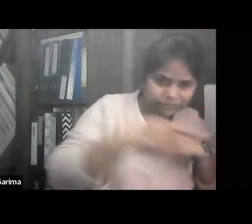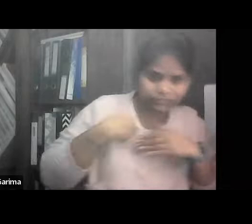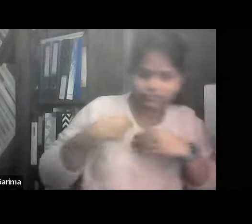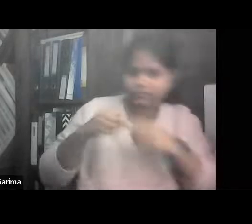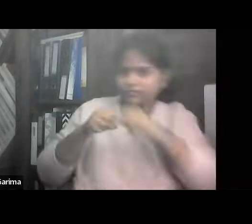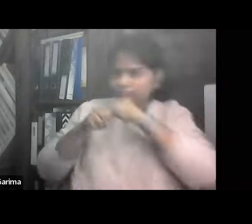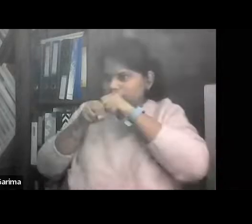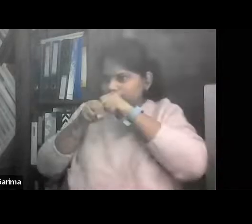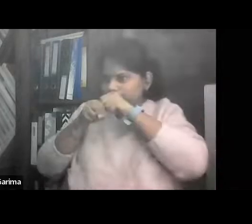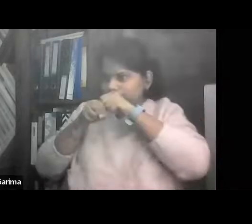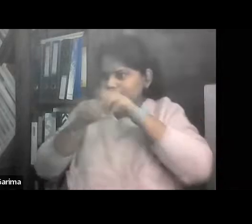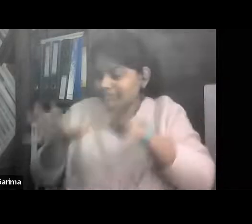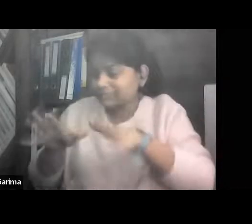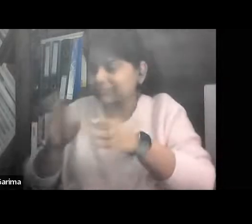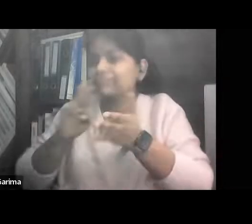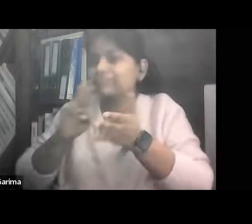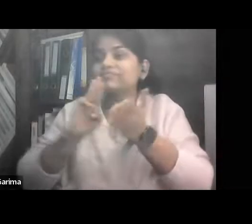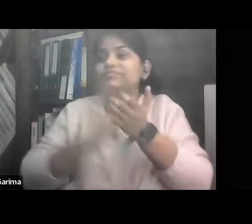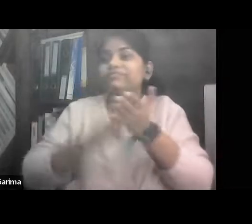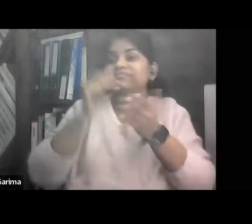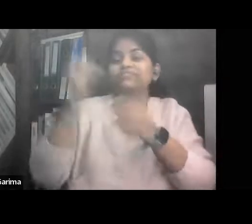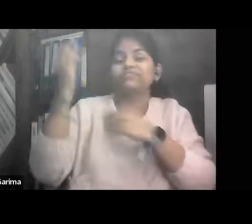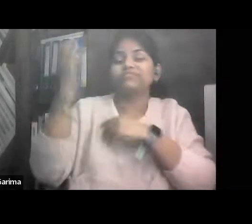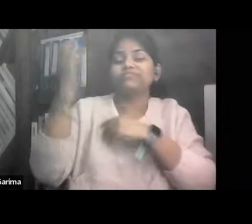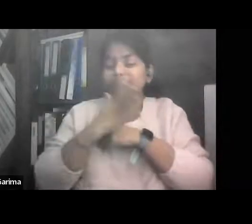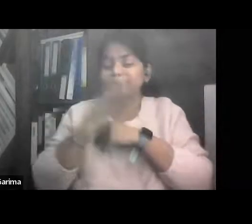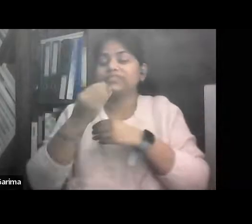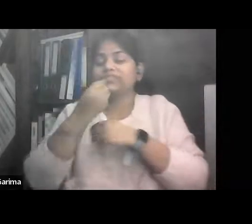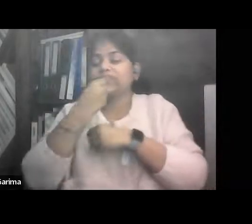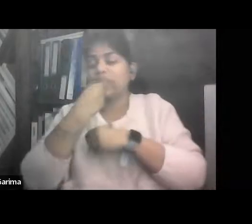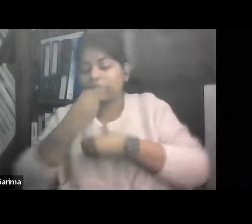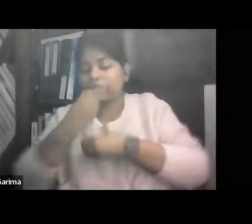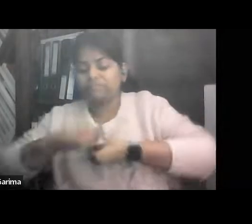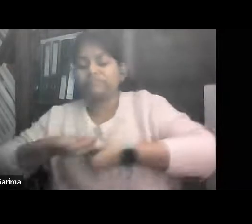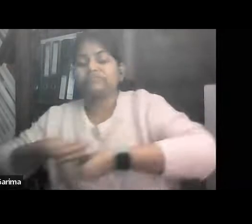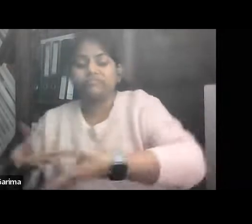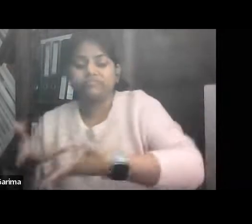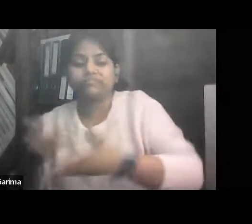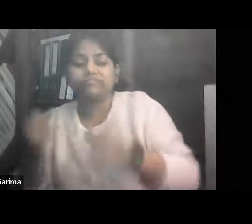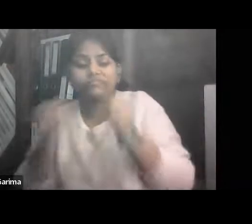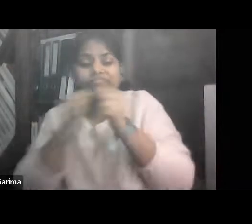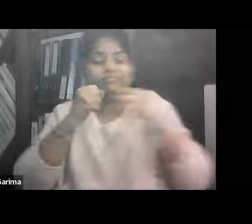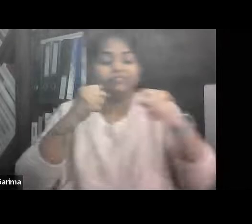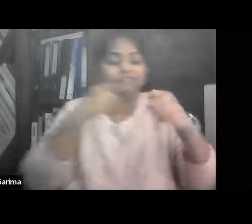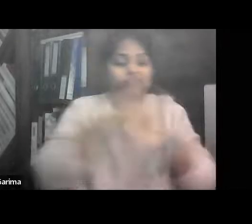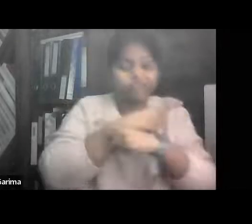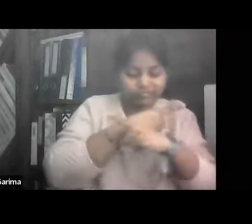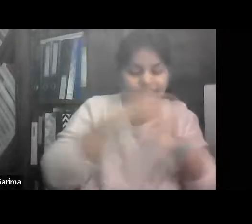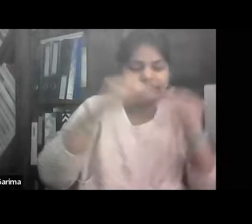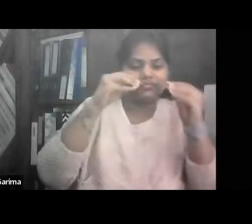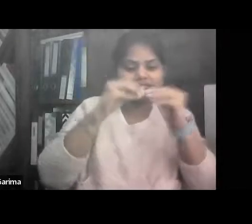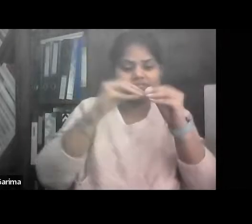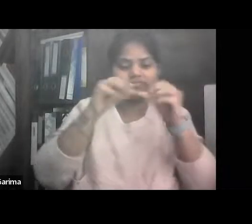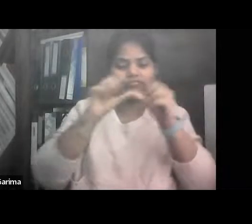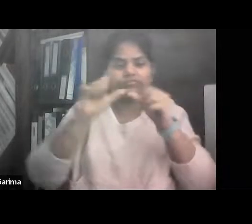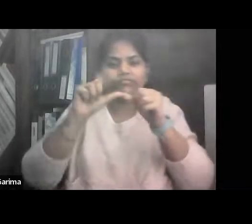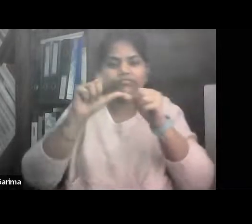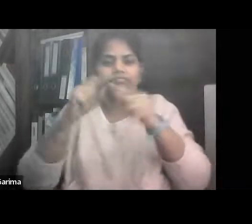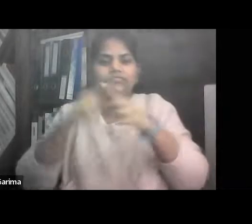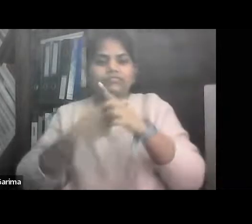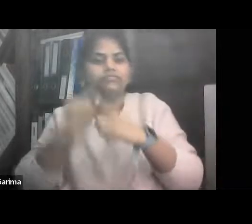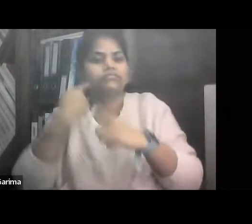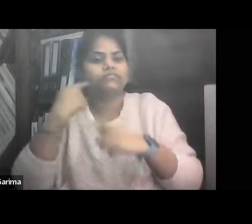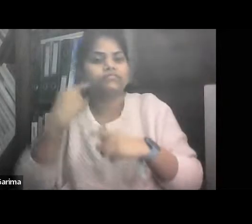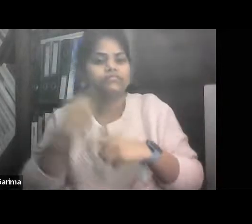of modern medicine. Dr. Thakkar explains the complex biological mechanism of their formation inside the womb, their